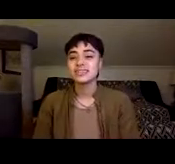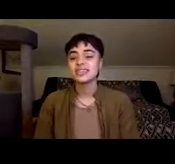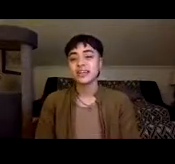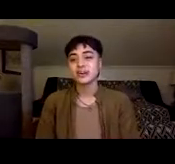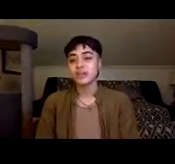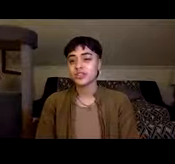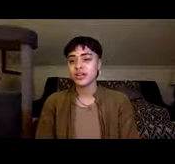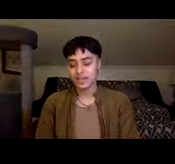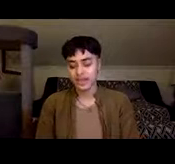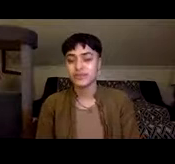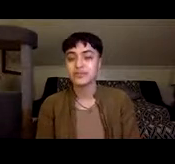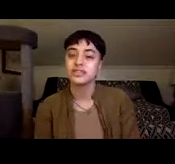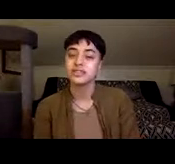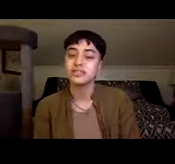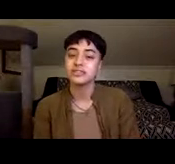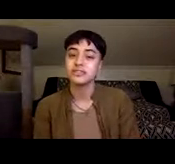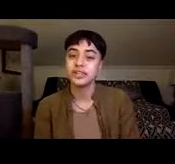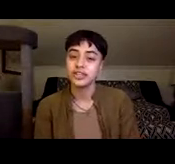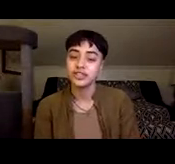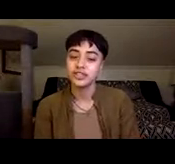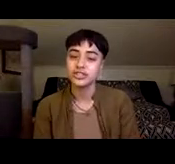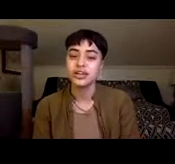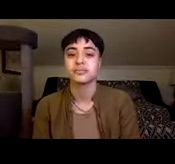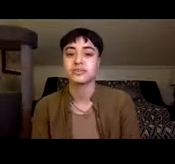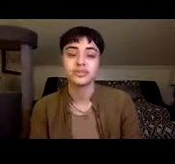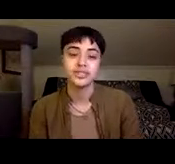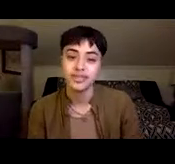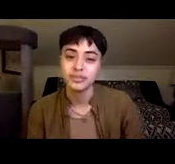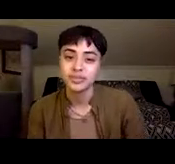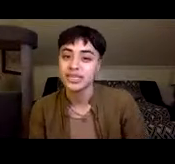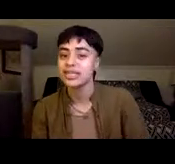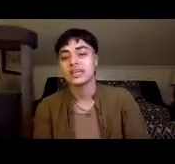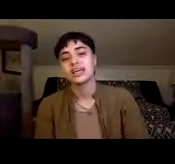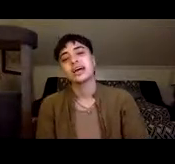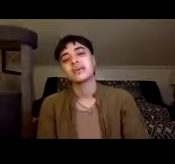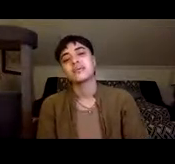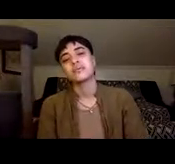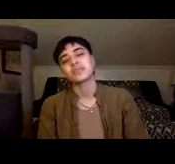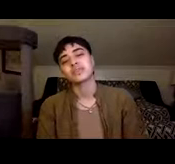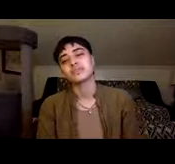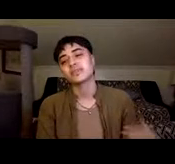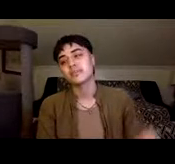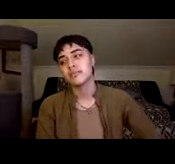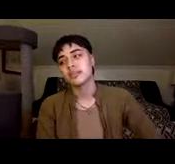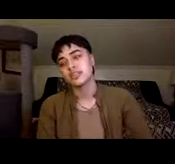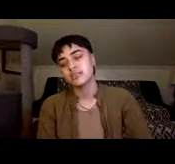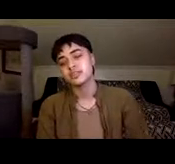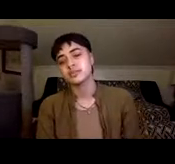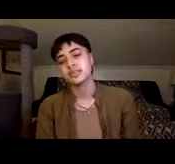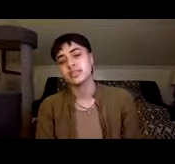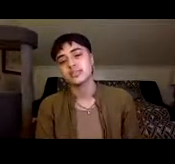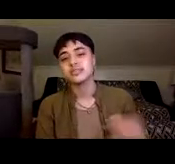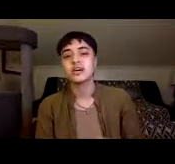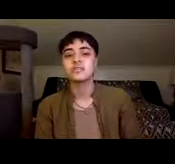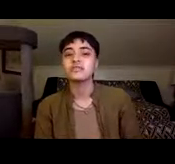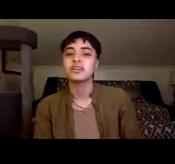This is another project that I recently finished, recently completed. It was a collaboration